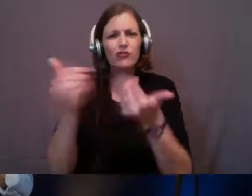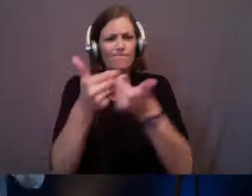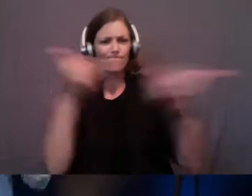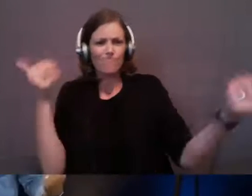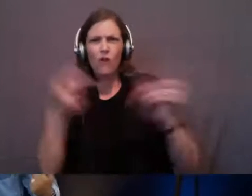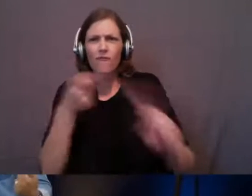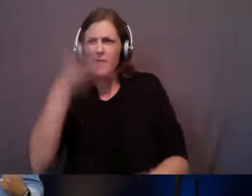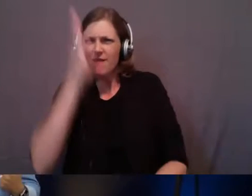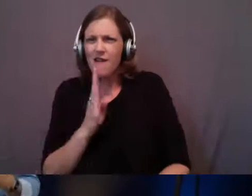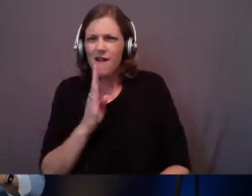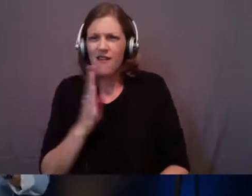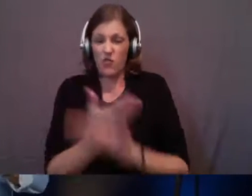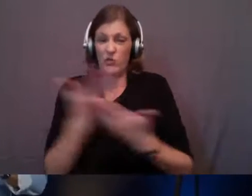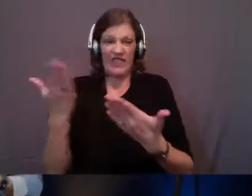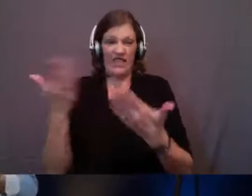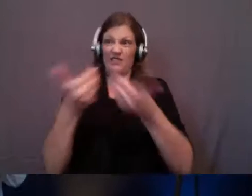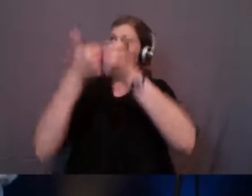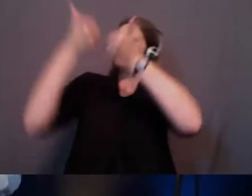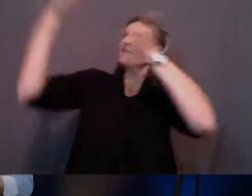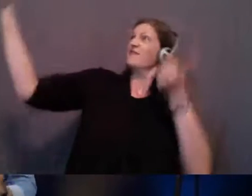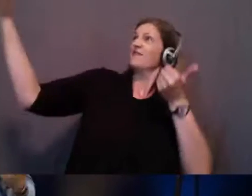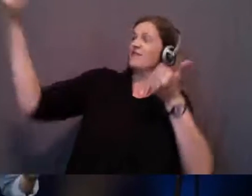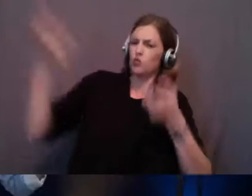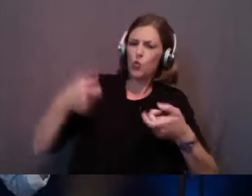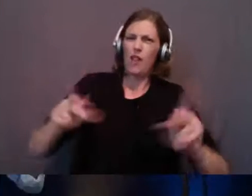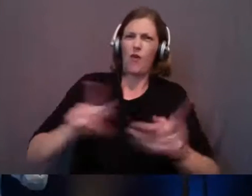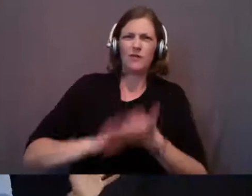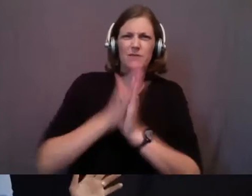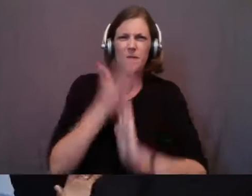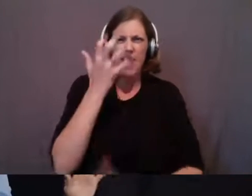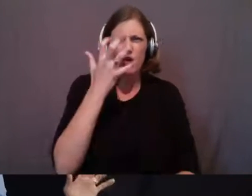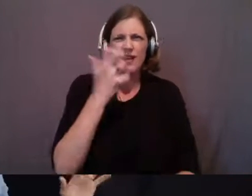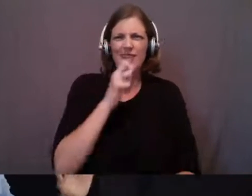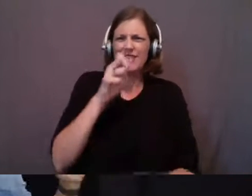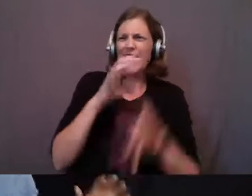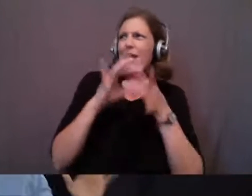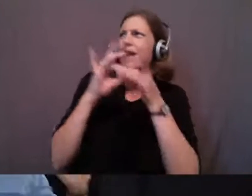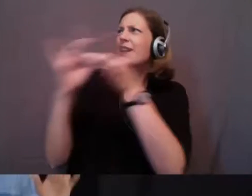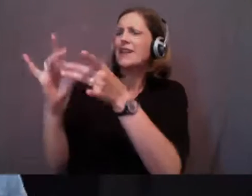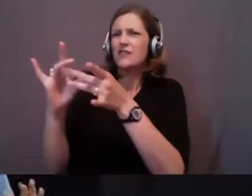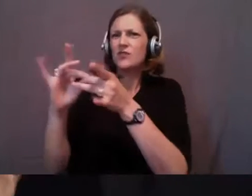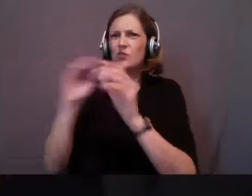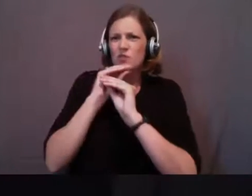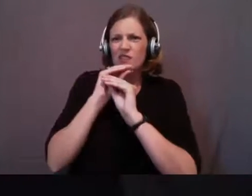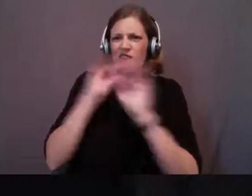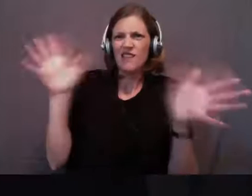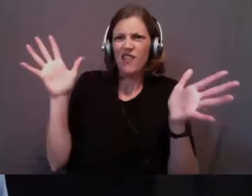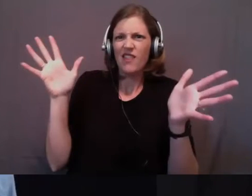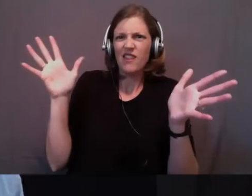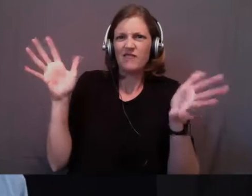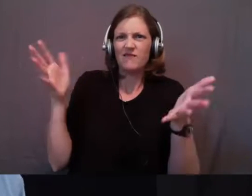things that separate us from God, to allow us to be angry in a way that is not connected to anything that has to do with what is